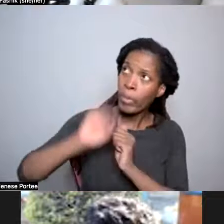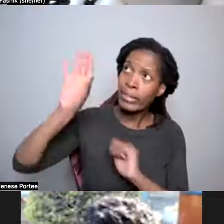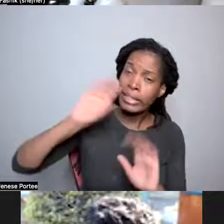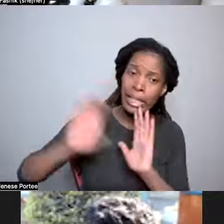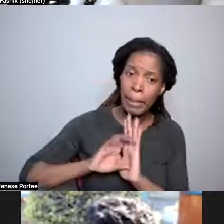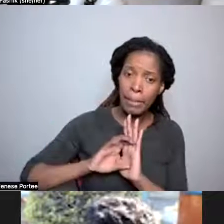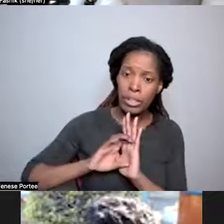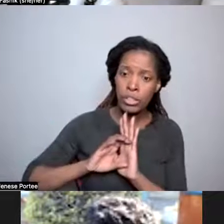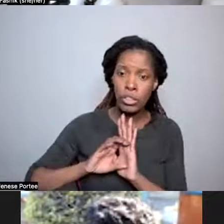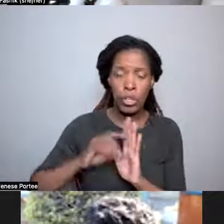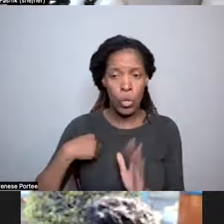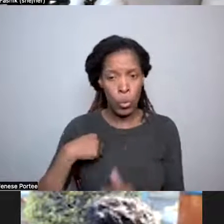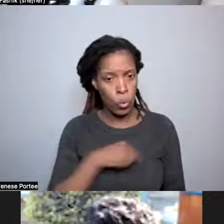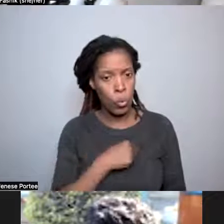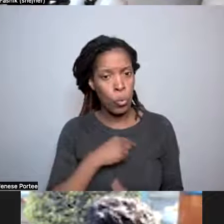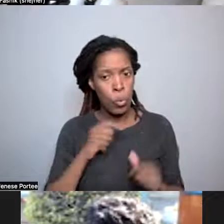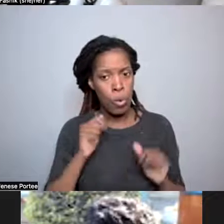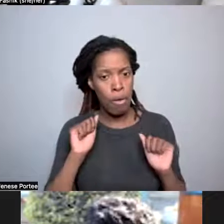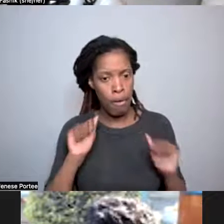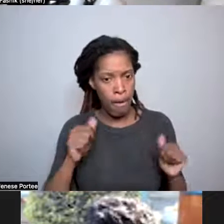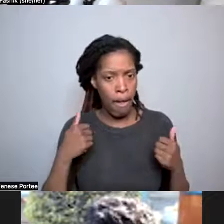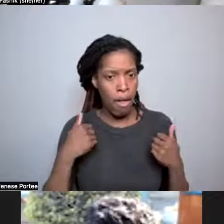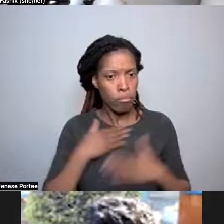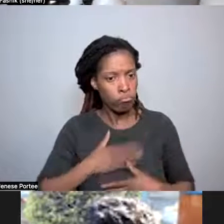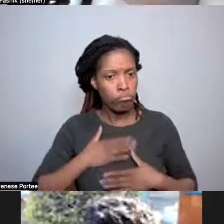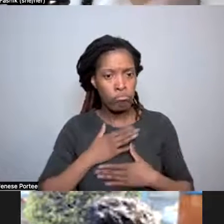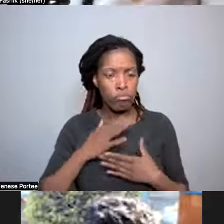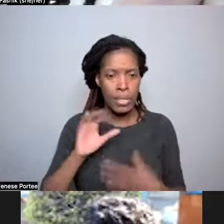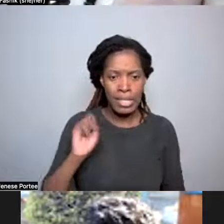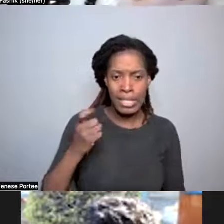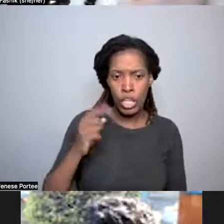enjoy our sexual right. We need to get